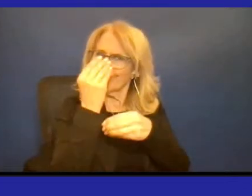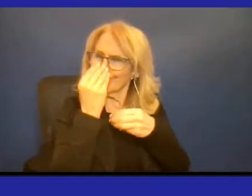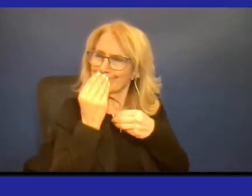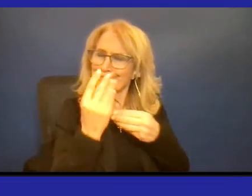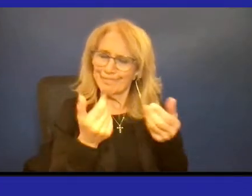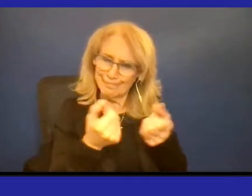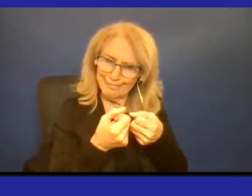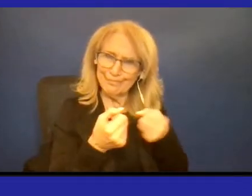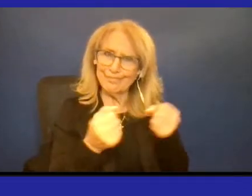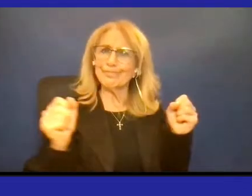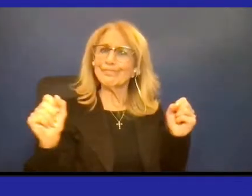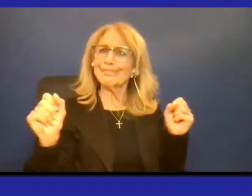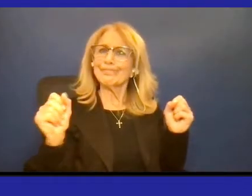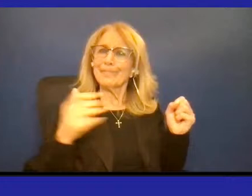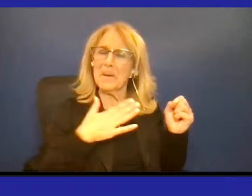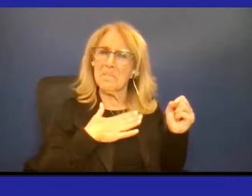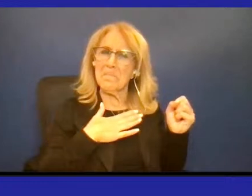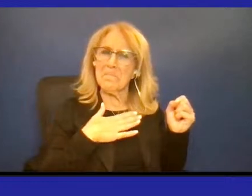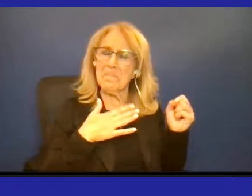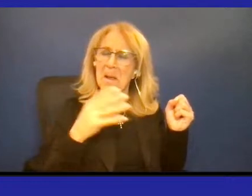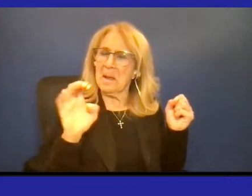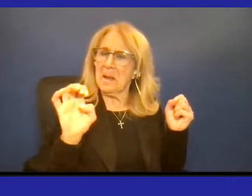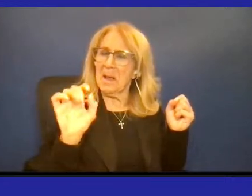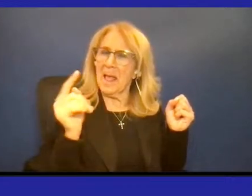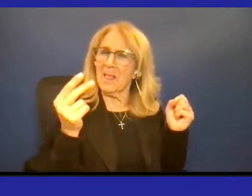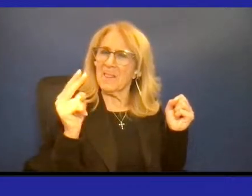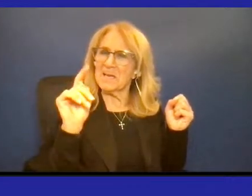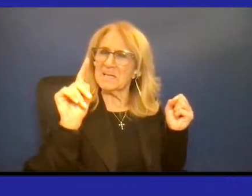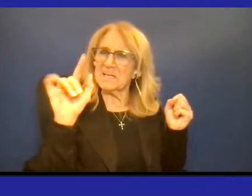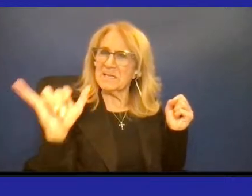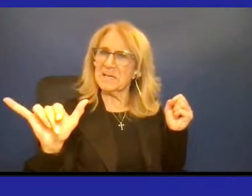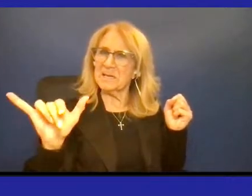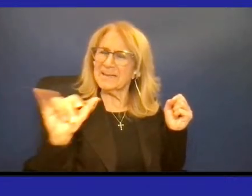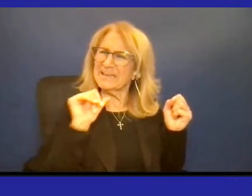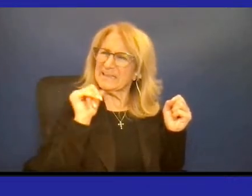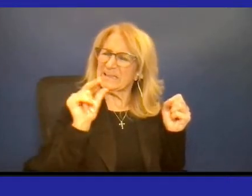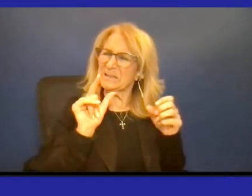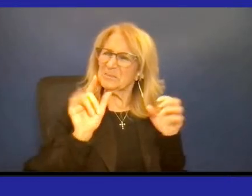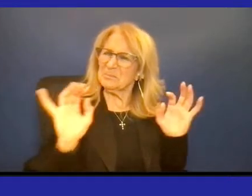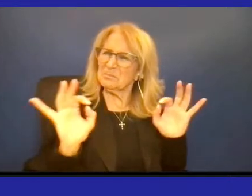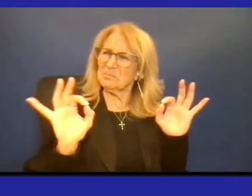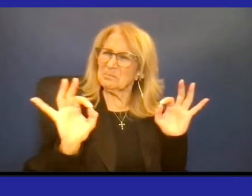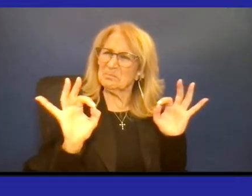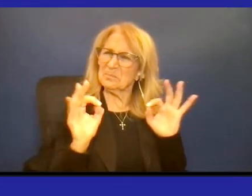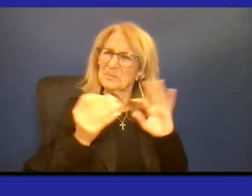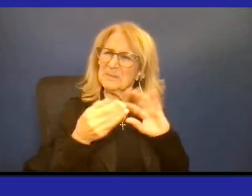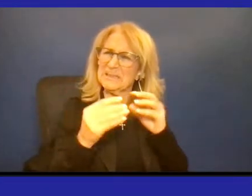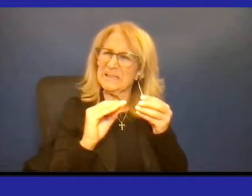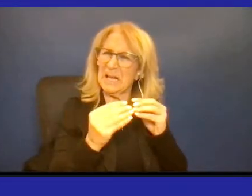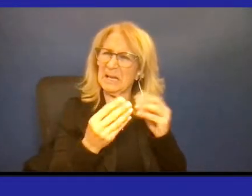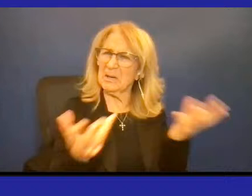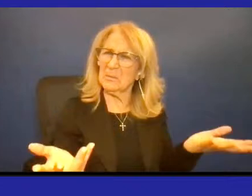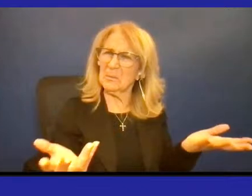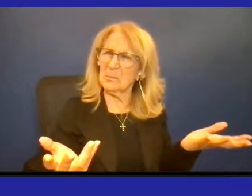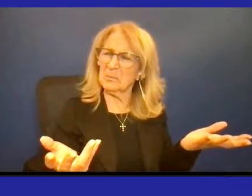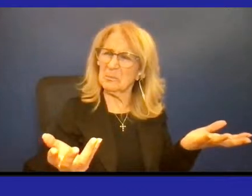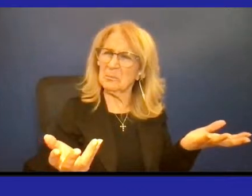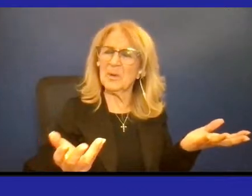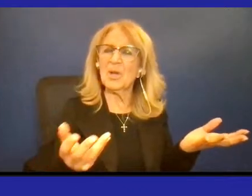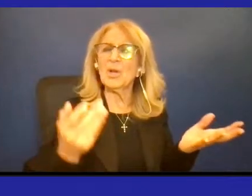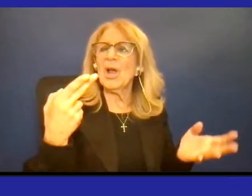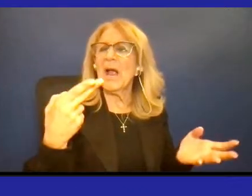see it as, it's not a significant data. And so human